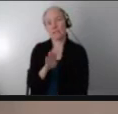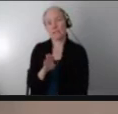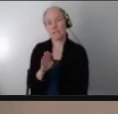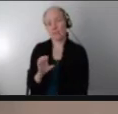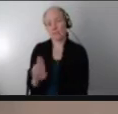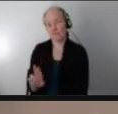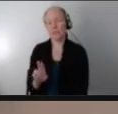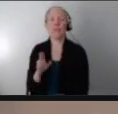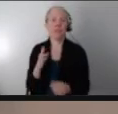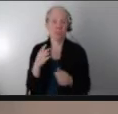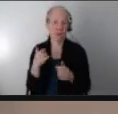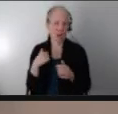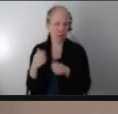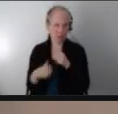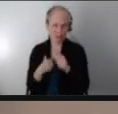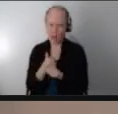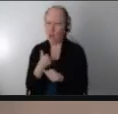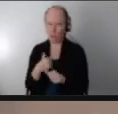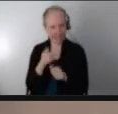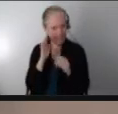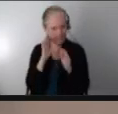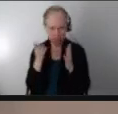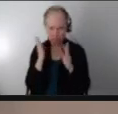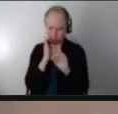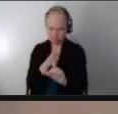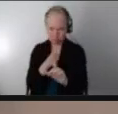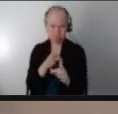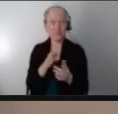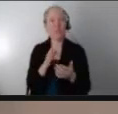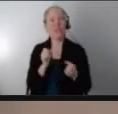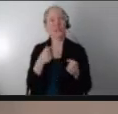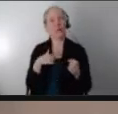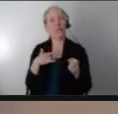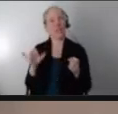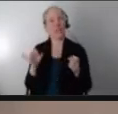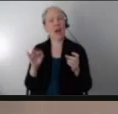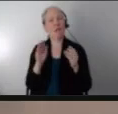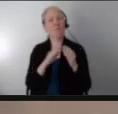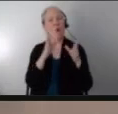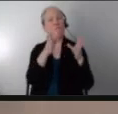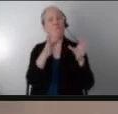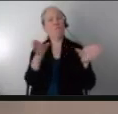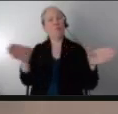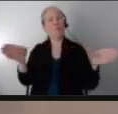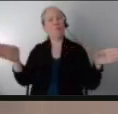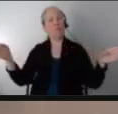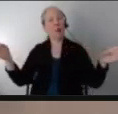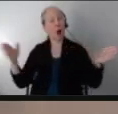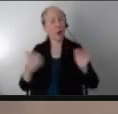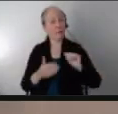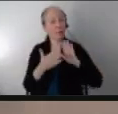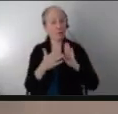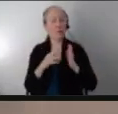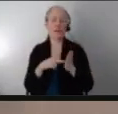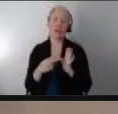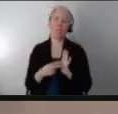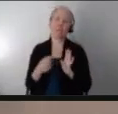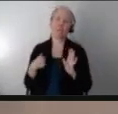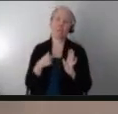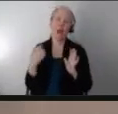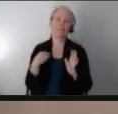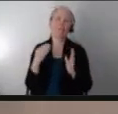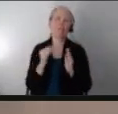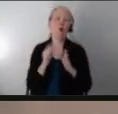as well. We believe that this broadening approach gives us then a larger reach into